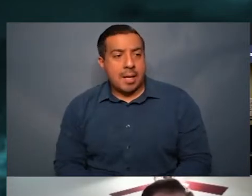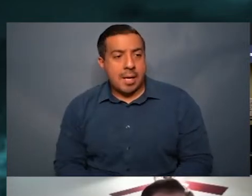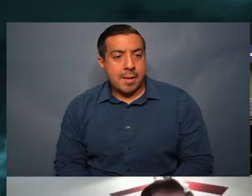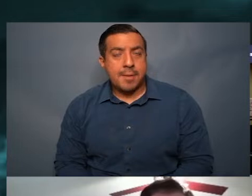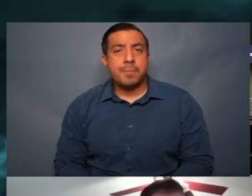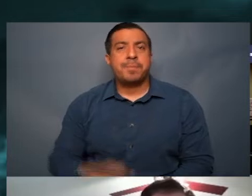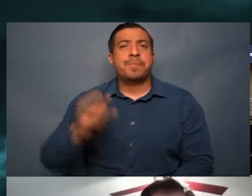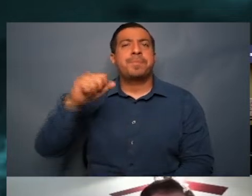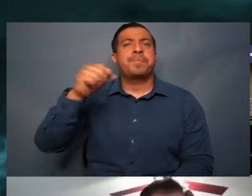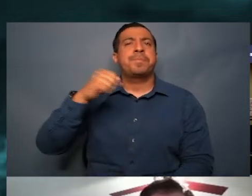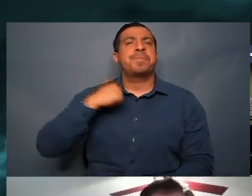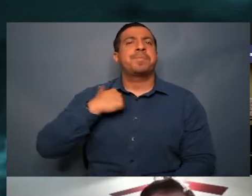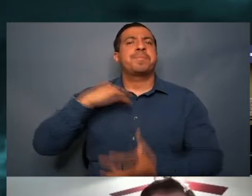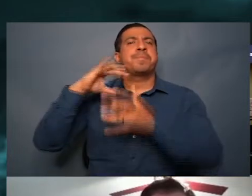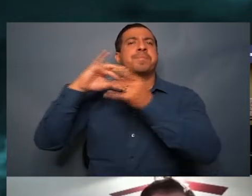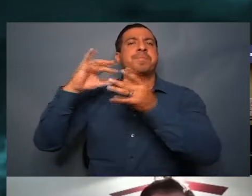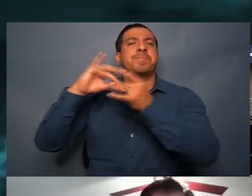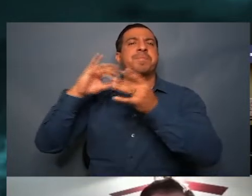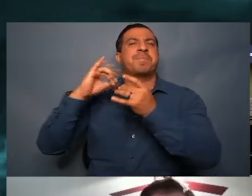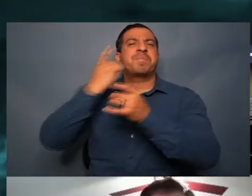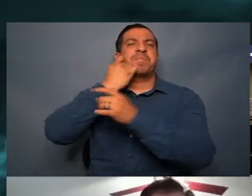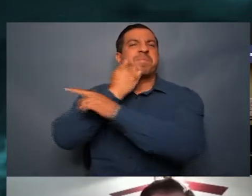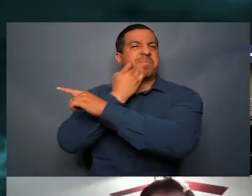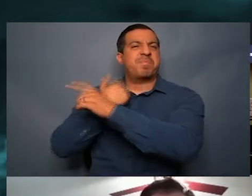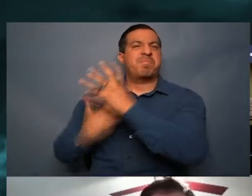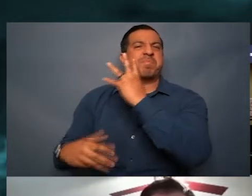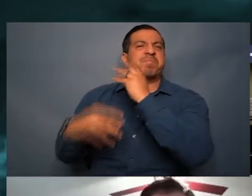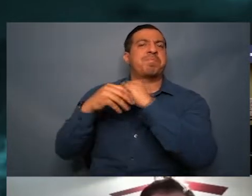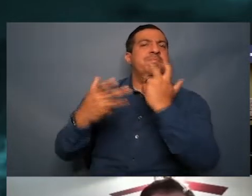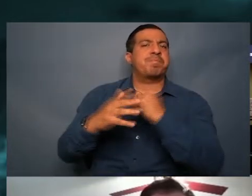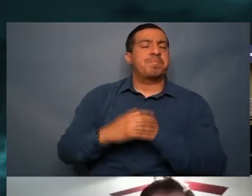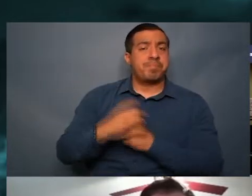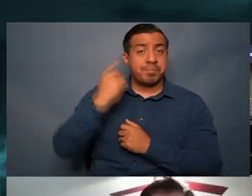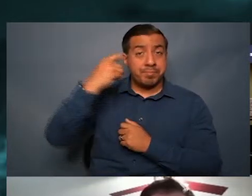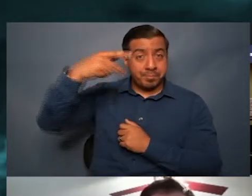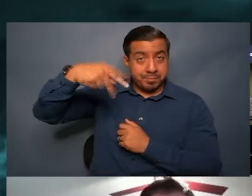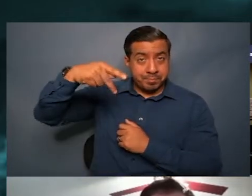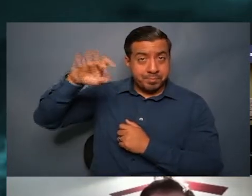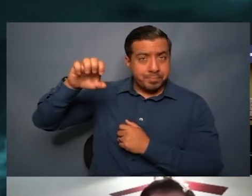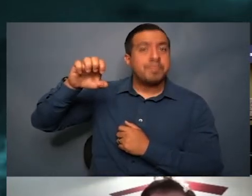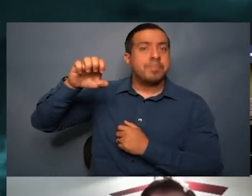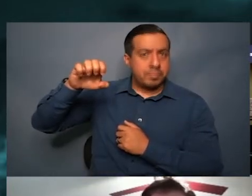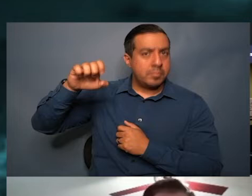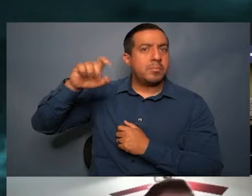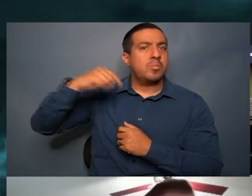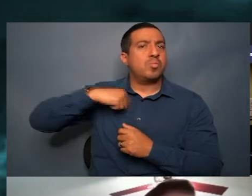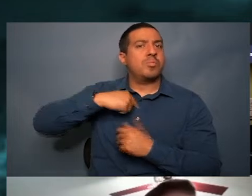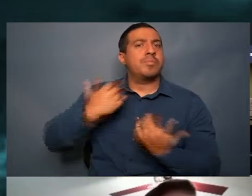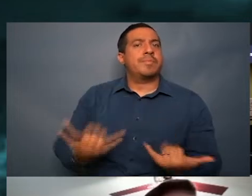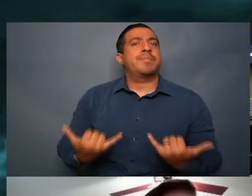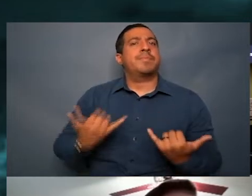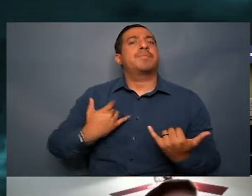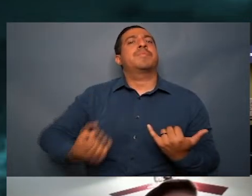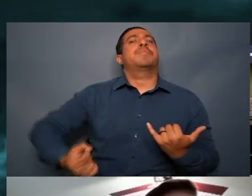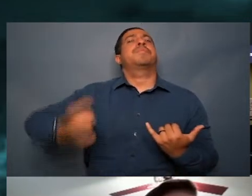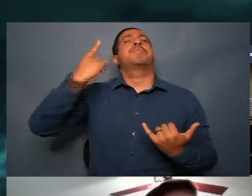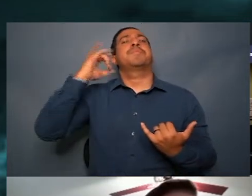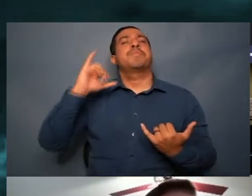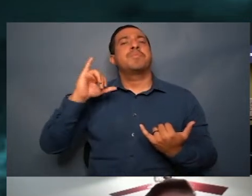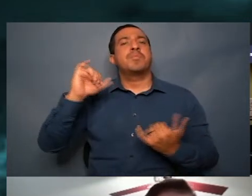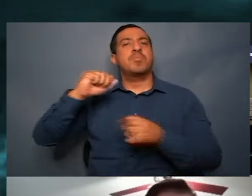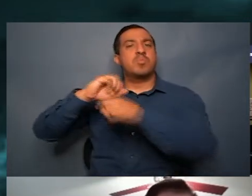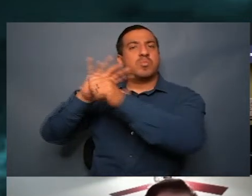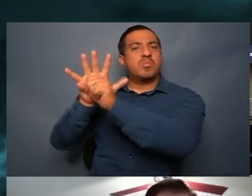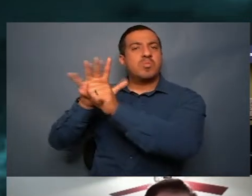Yeah, I mean, kind of echoing, what they previously said, right? Securing the PPE, we have a better understanding of, what COVID